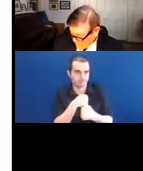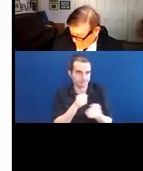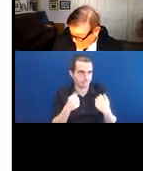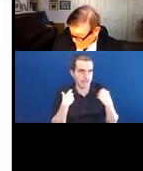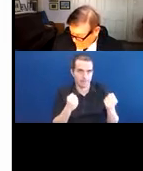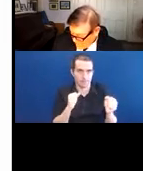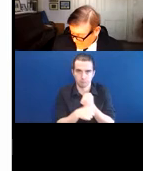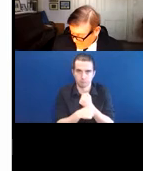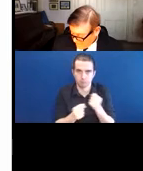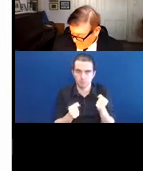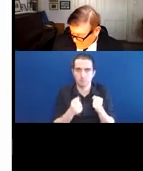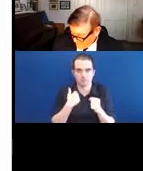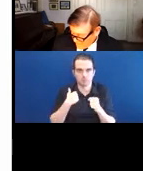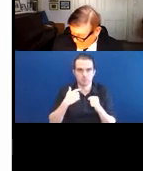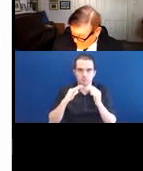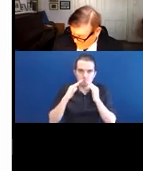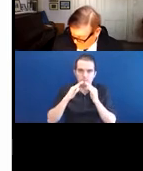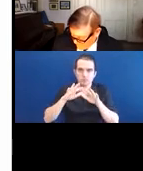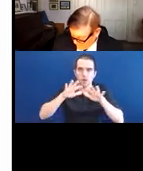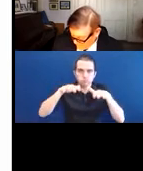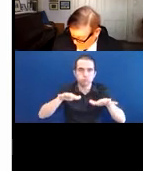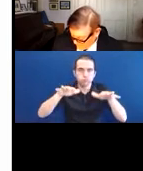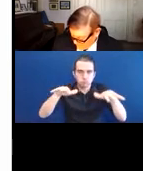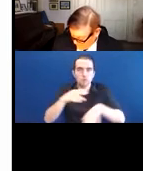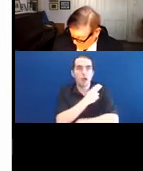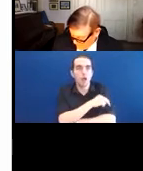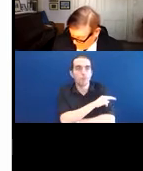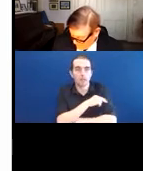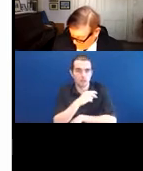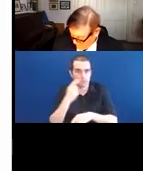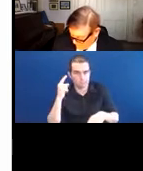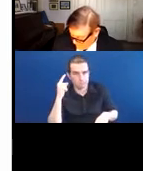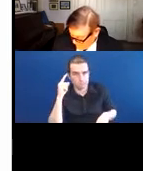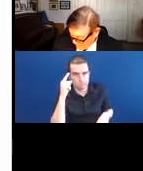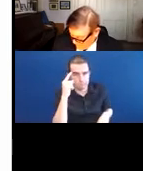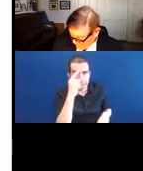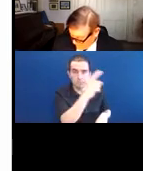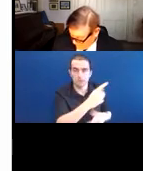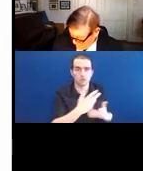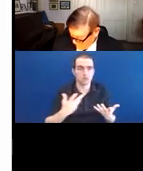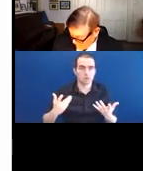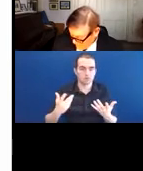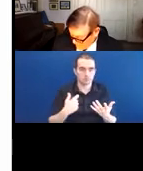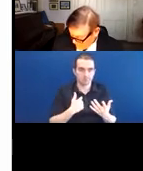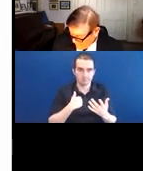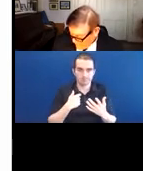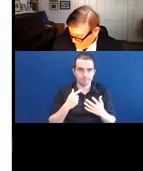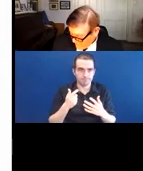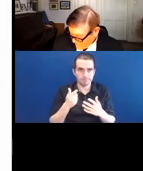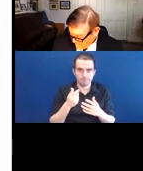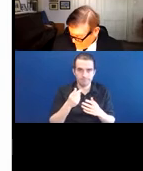Disability is placed in the charity model in most services, and when nothing is done to change this attitude, things will go slowly.